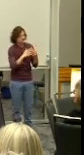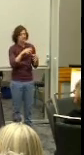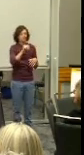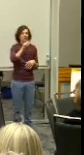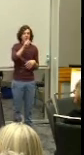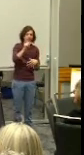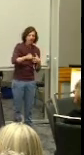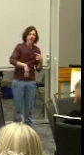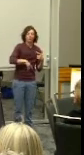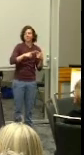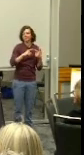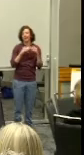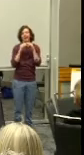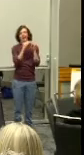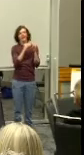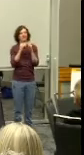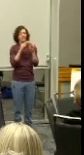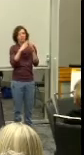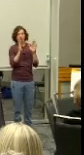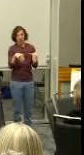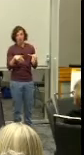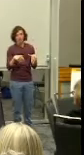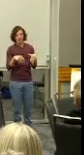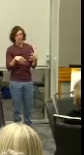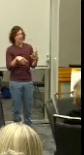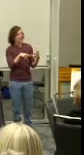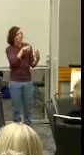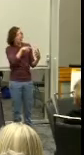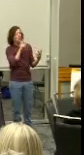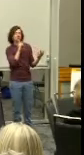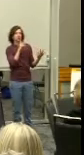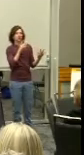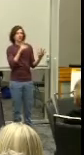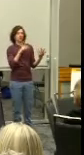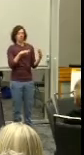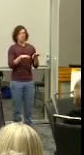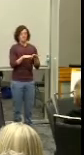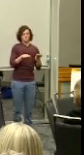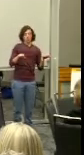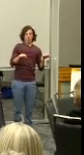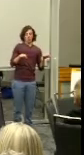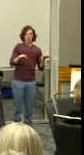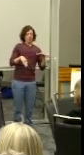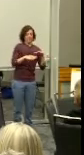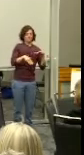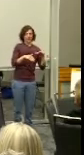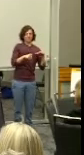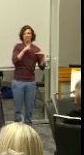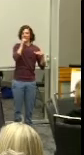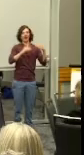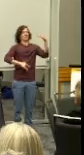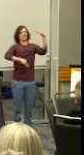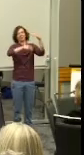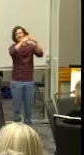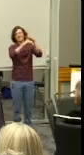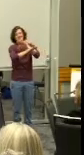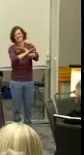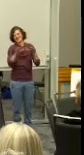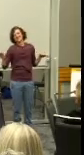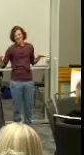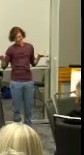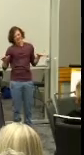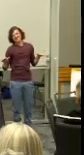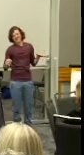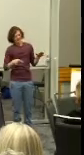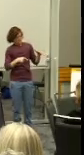fair housing, we want to think of those as the floor, not the ceiling, right, of where we can go. Those are the basics. Those